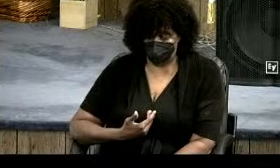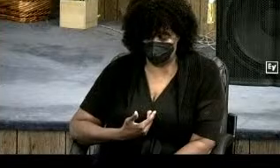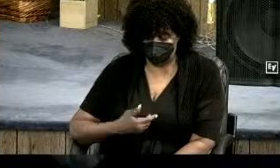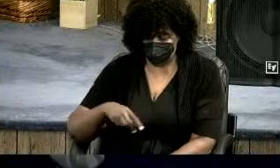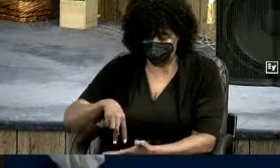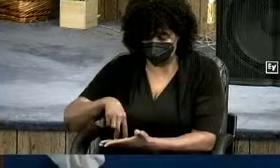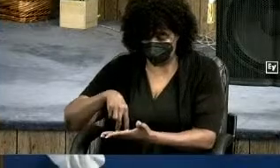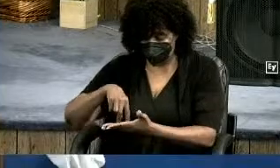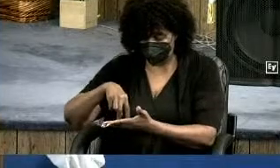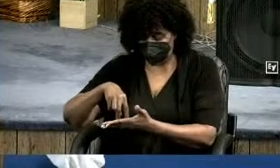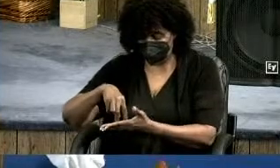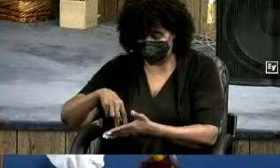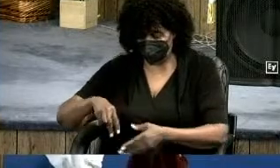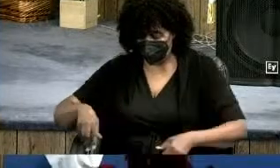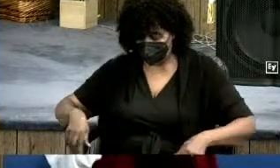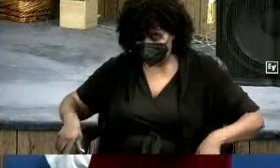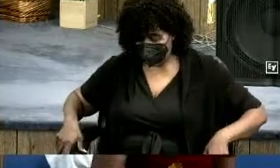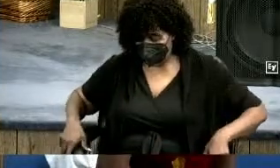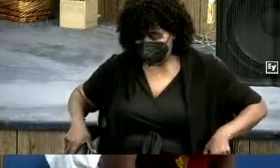Stand with us.